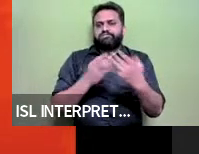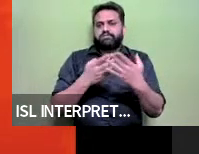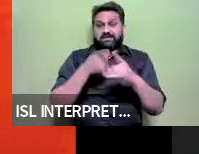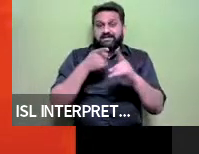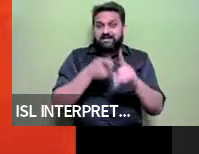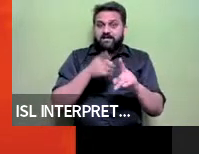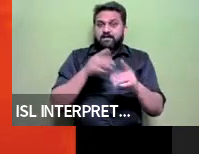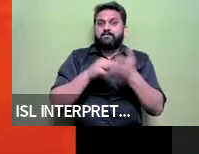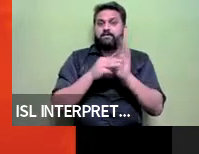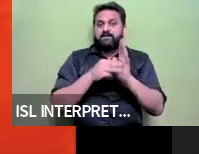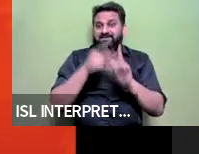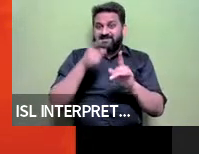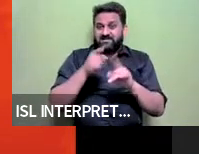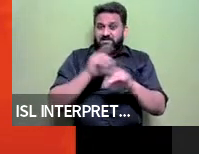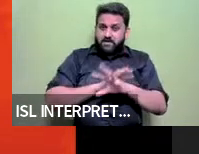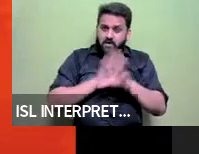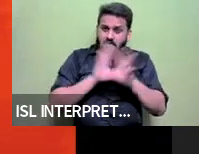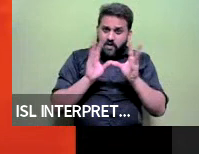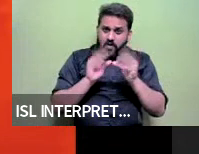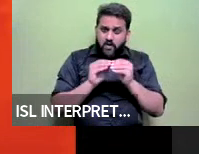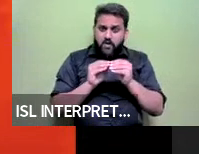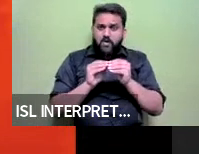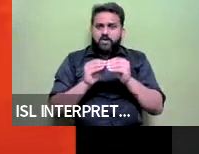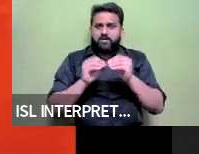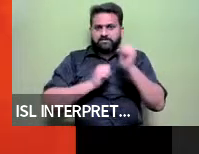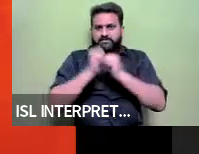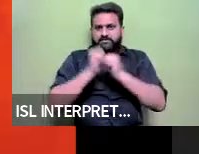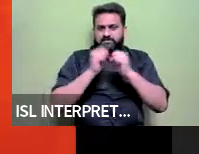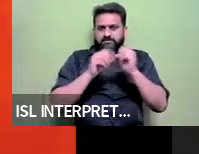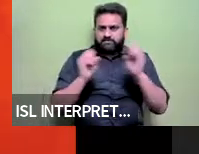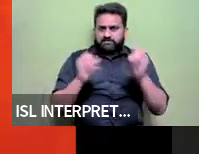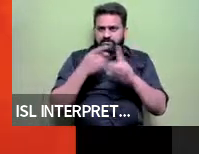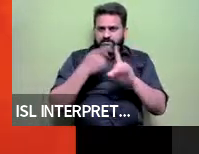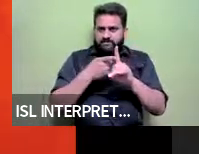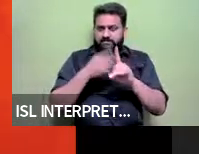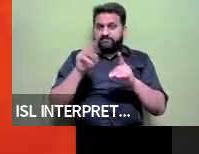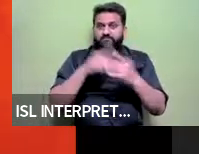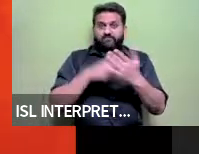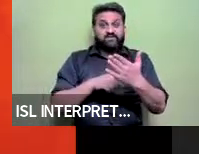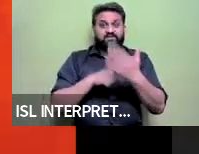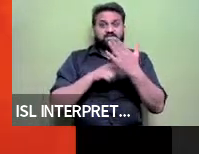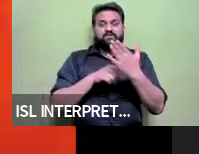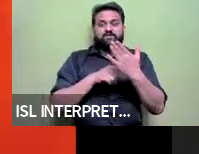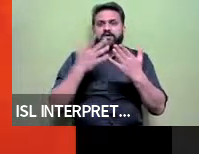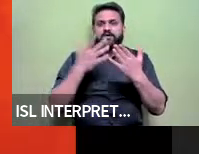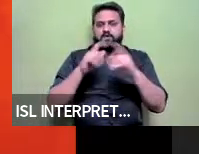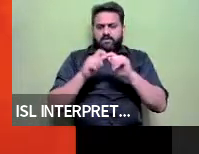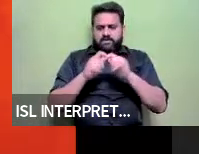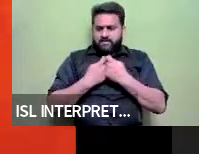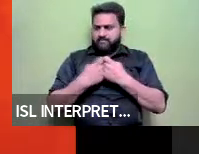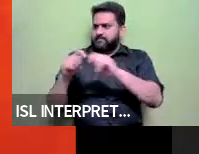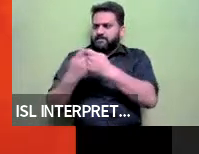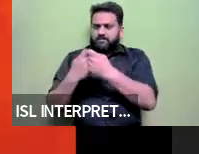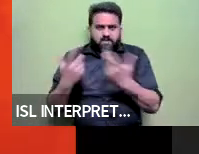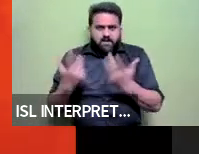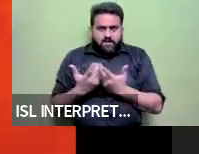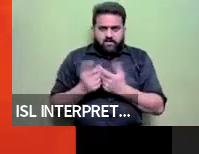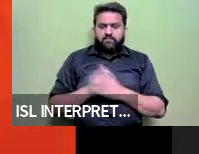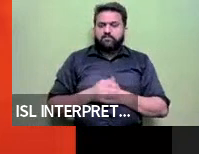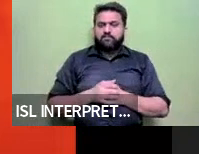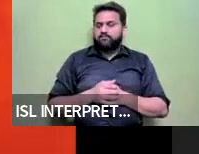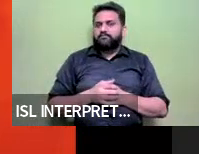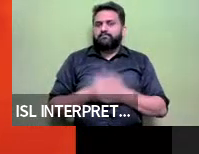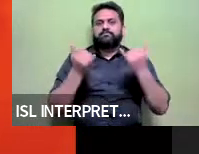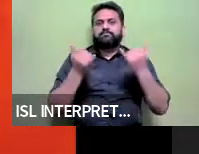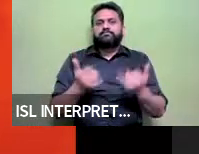part where the whole structure starts, and it shows which team is how much they prepared. Now,